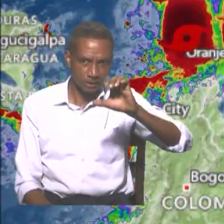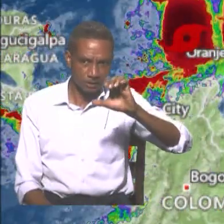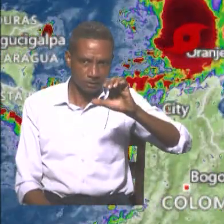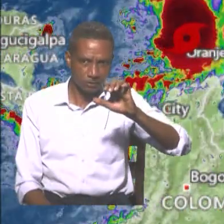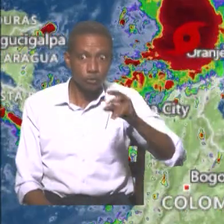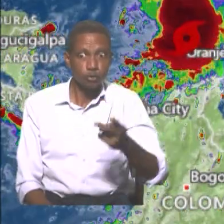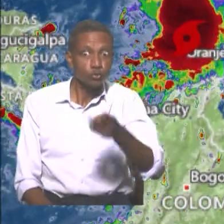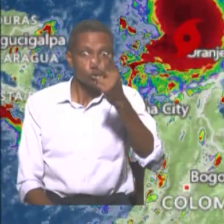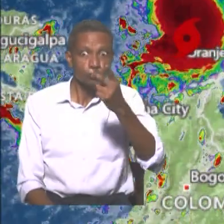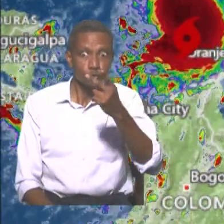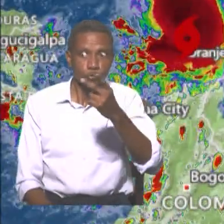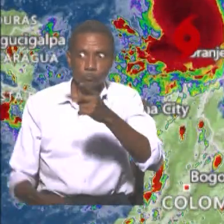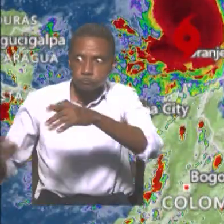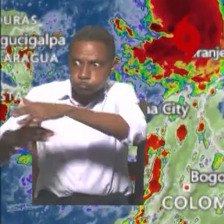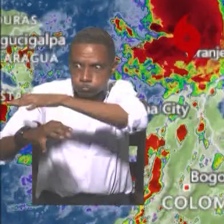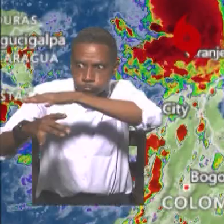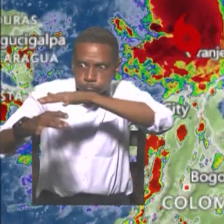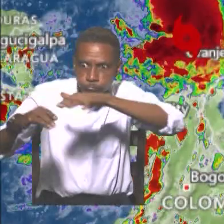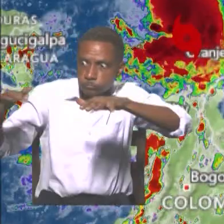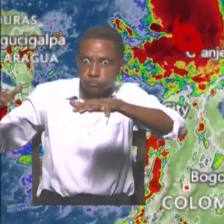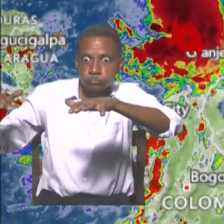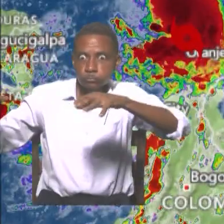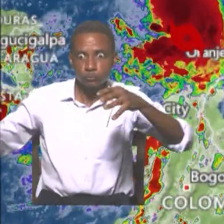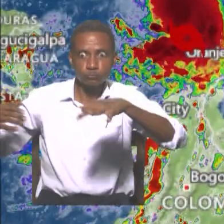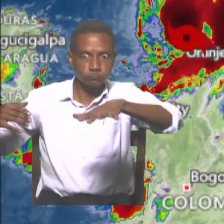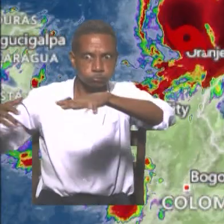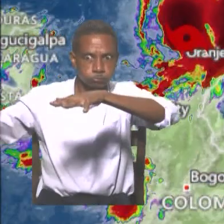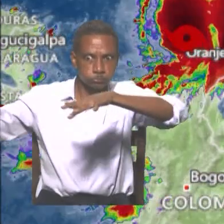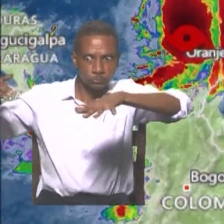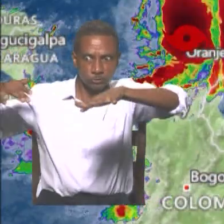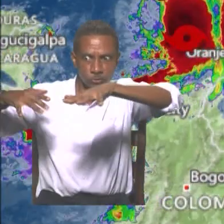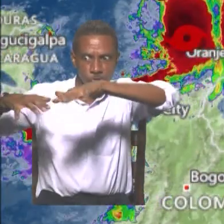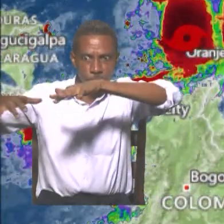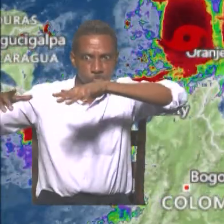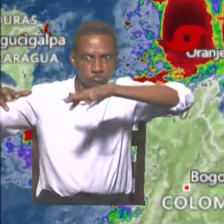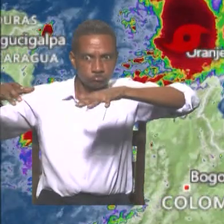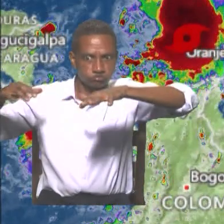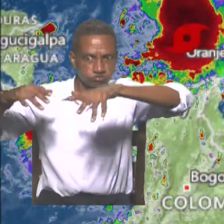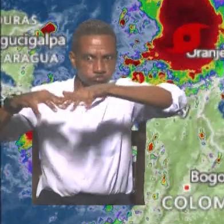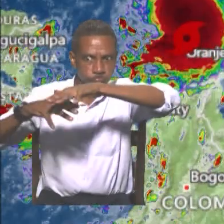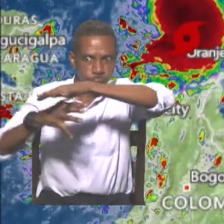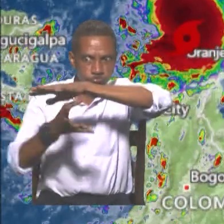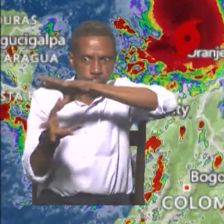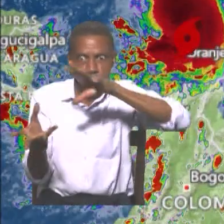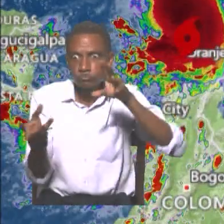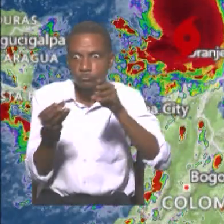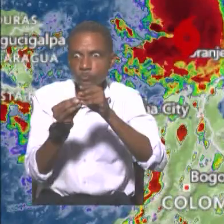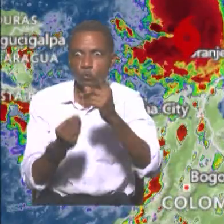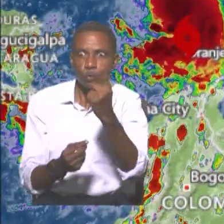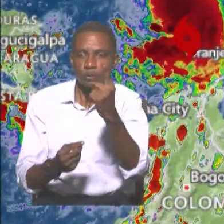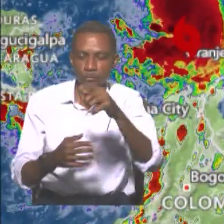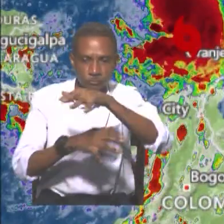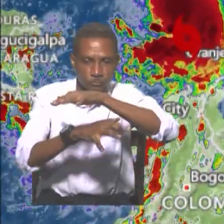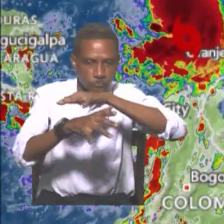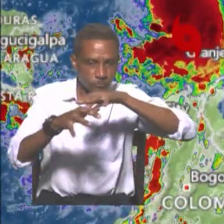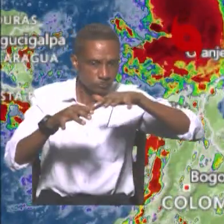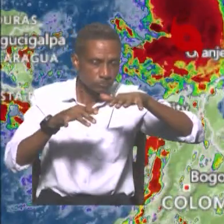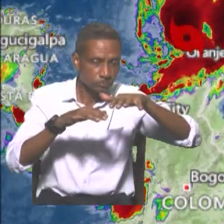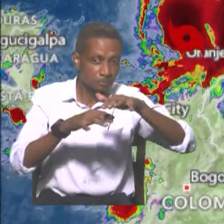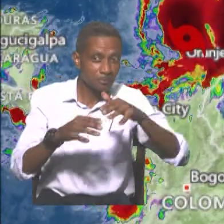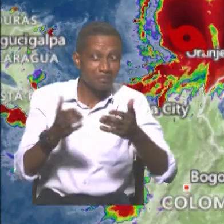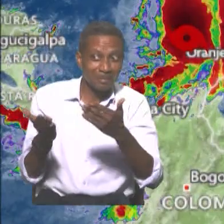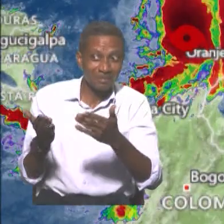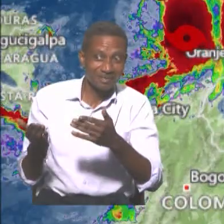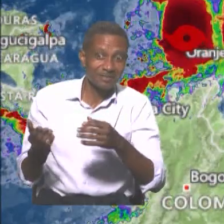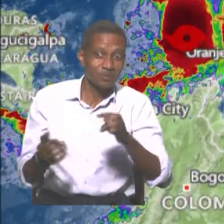yesterday have now sort of merged into one. It is showing healthy convective activity that could approach our area by